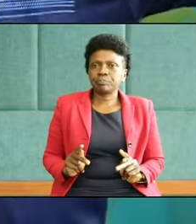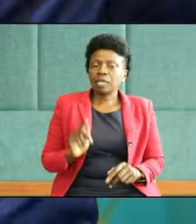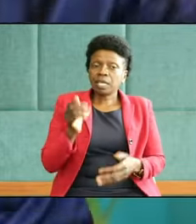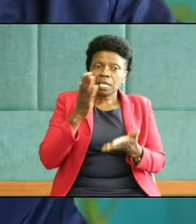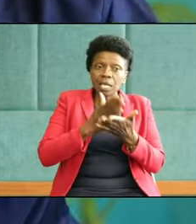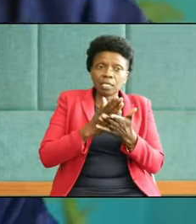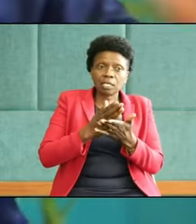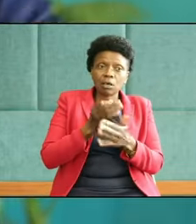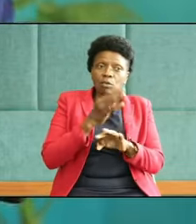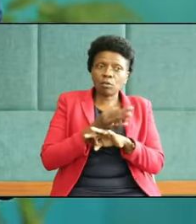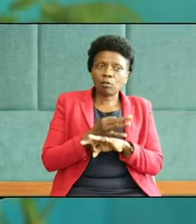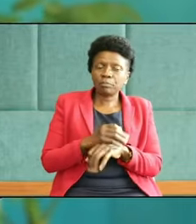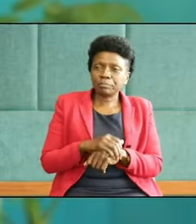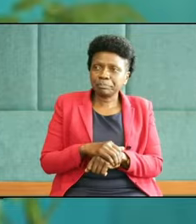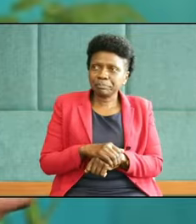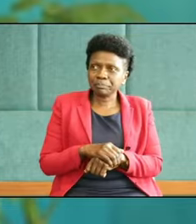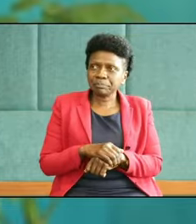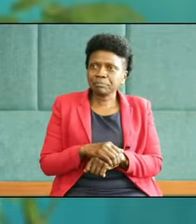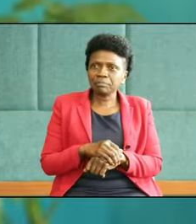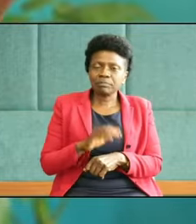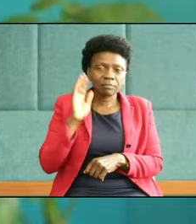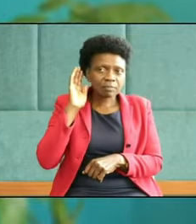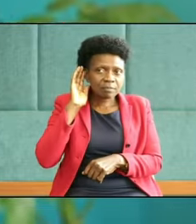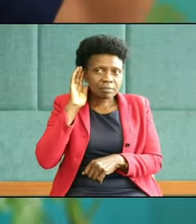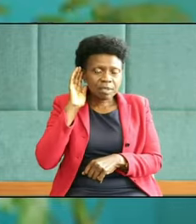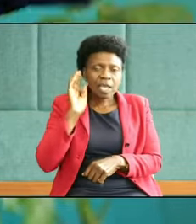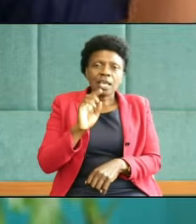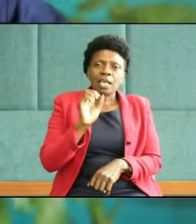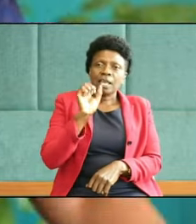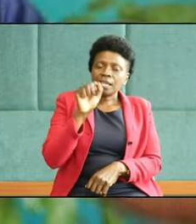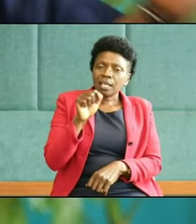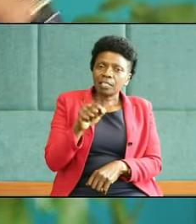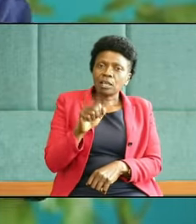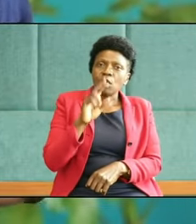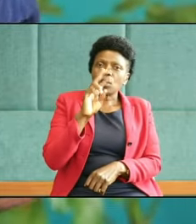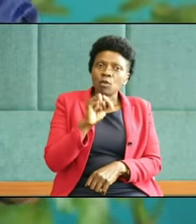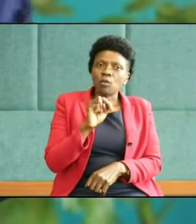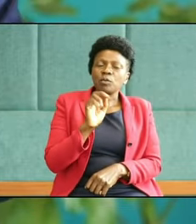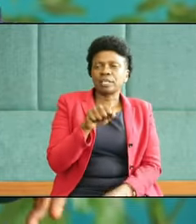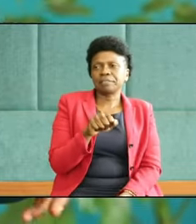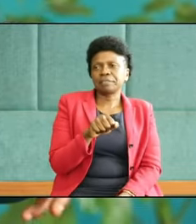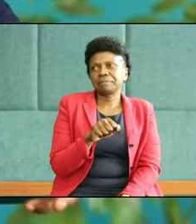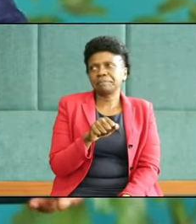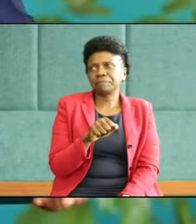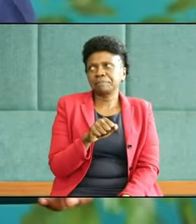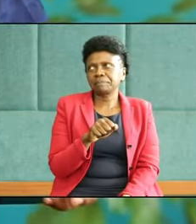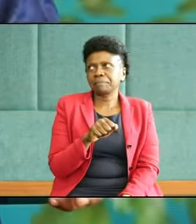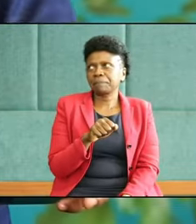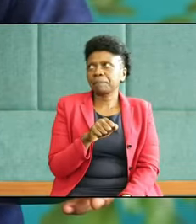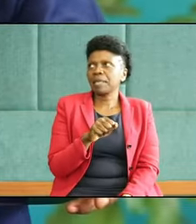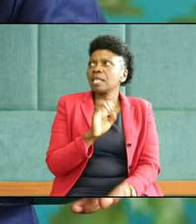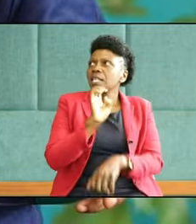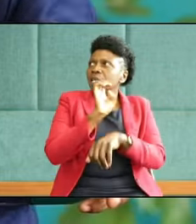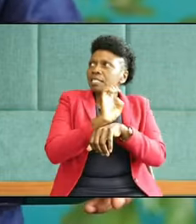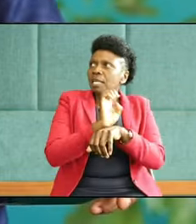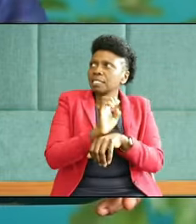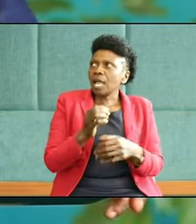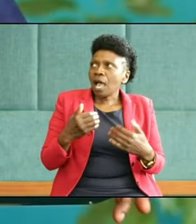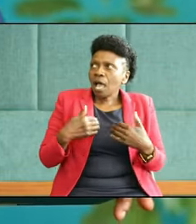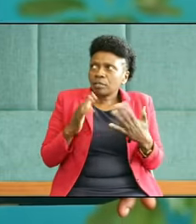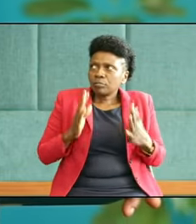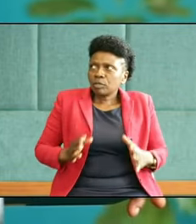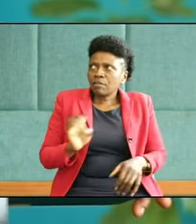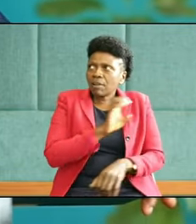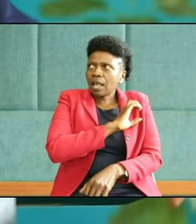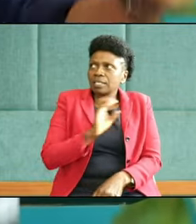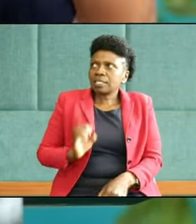no? No, I didn't hear you. Yes or no? Yes. I repeat, the church as the body